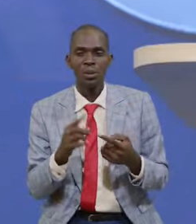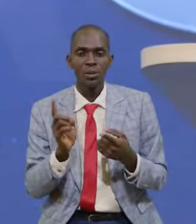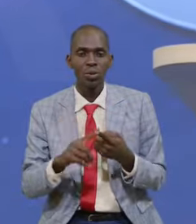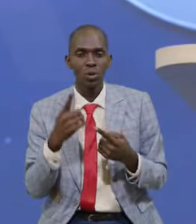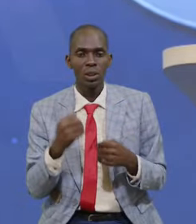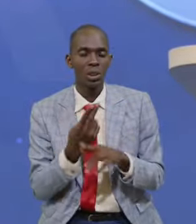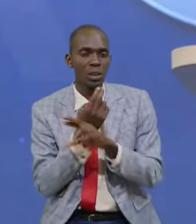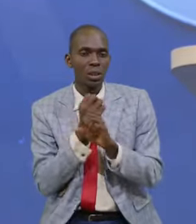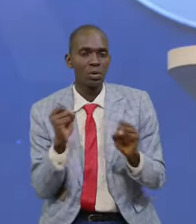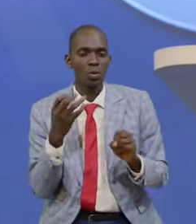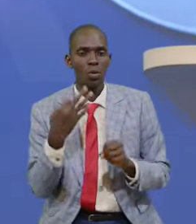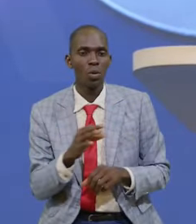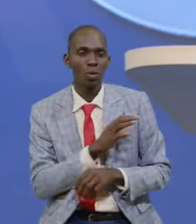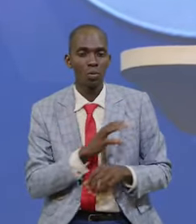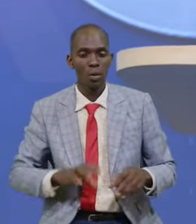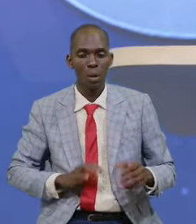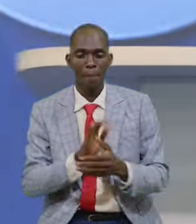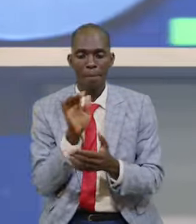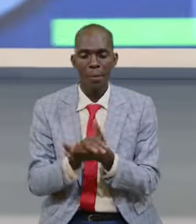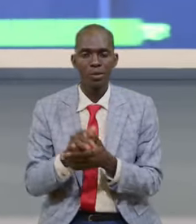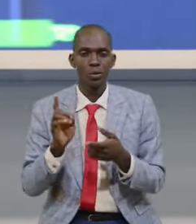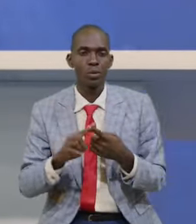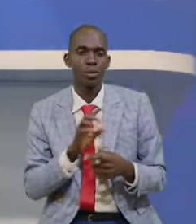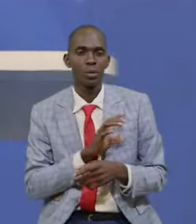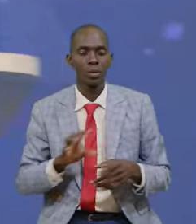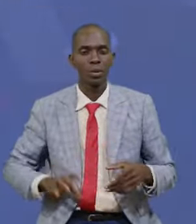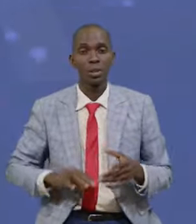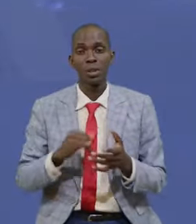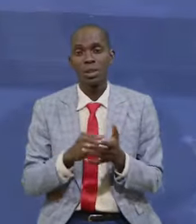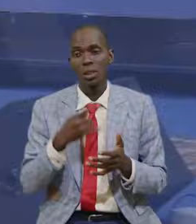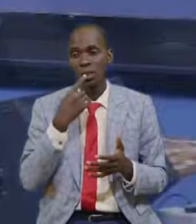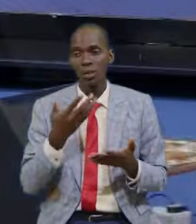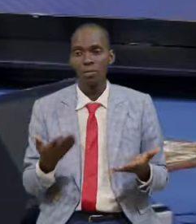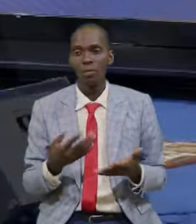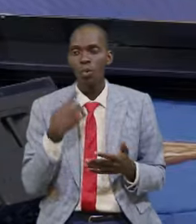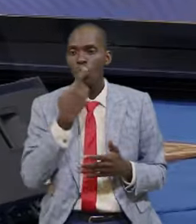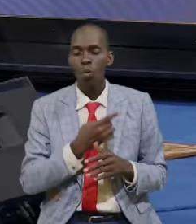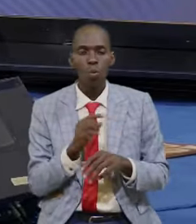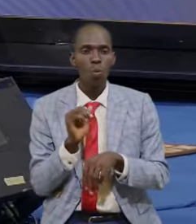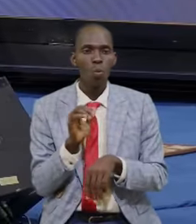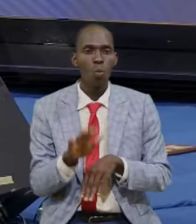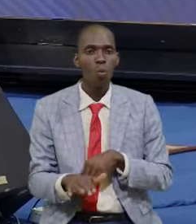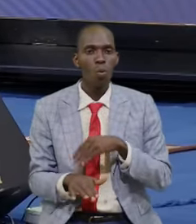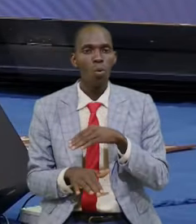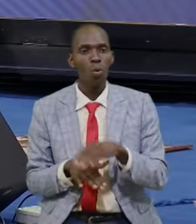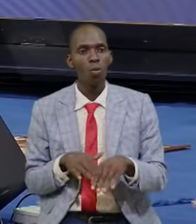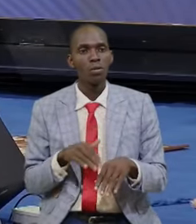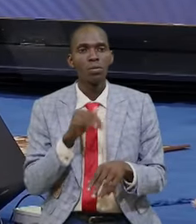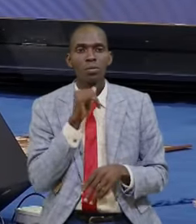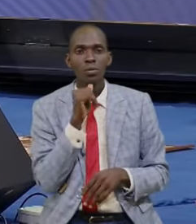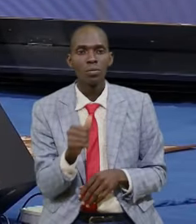of Christ, married unto Christ. It says, so walk not after the